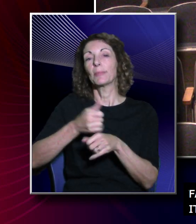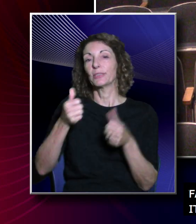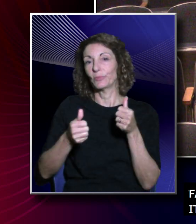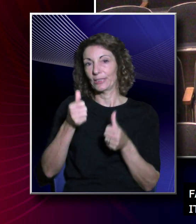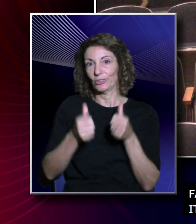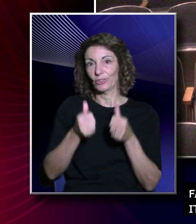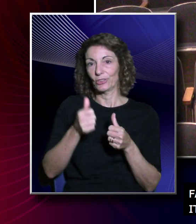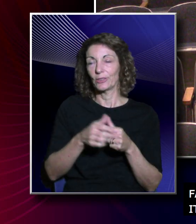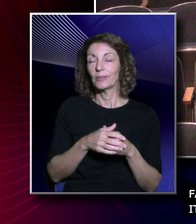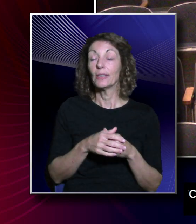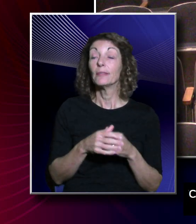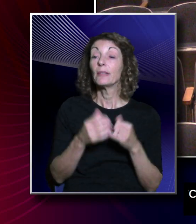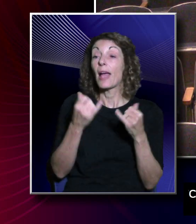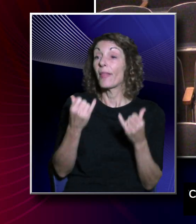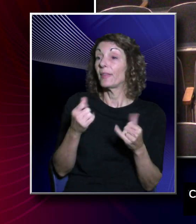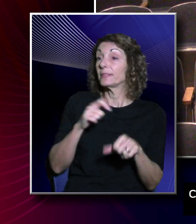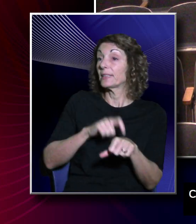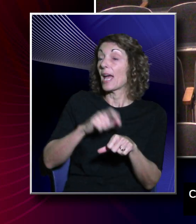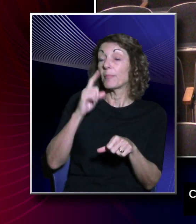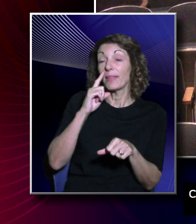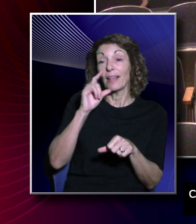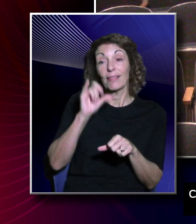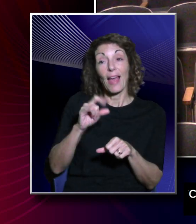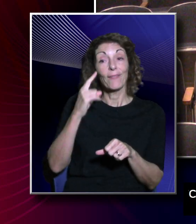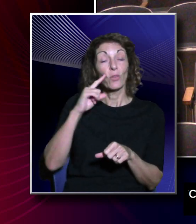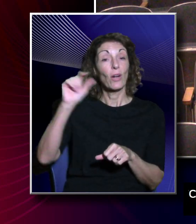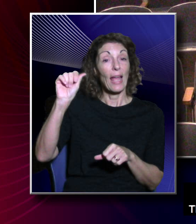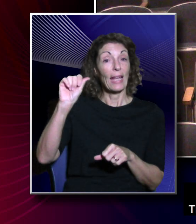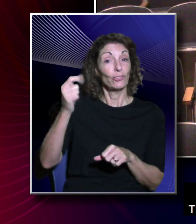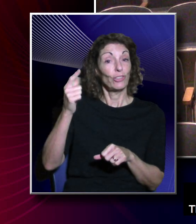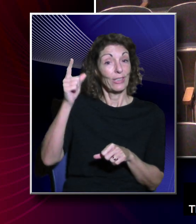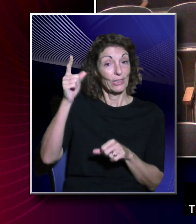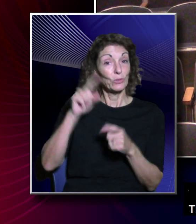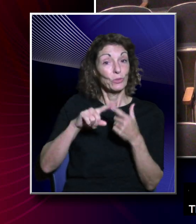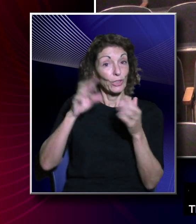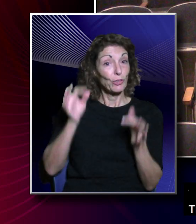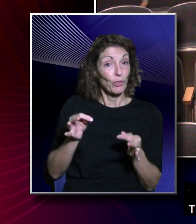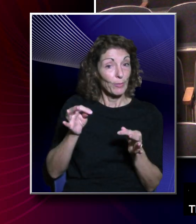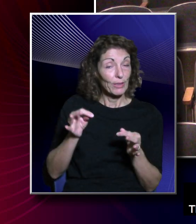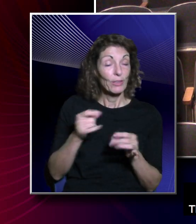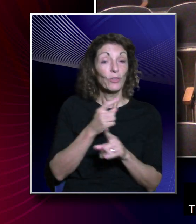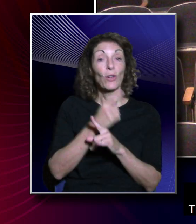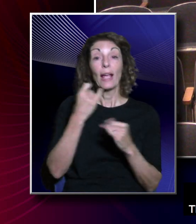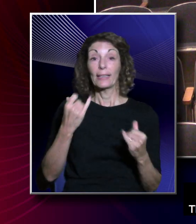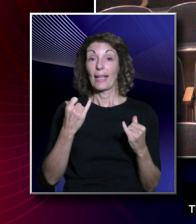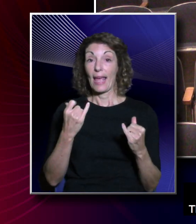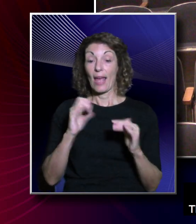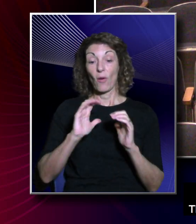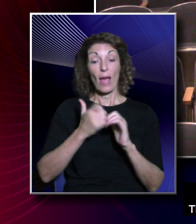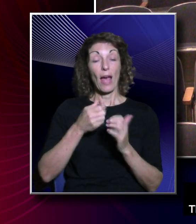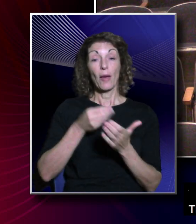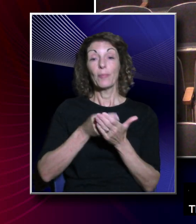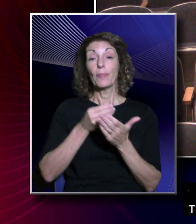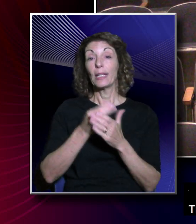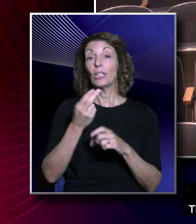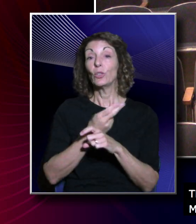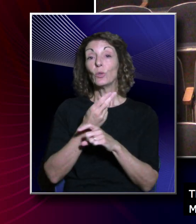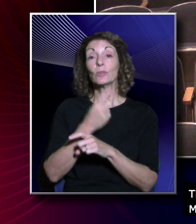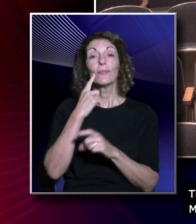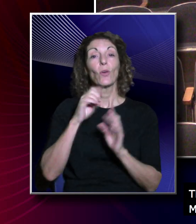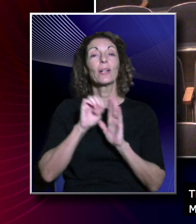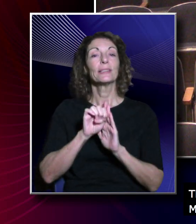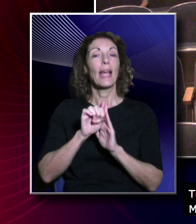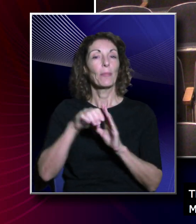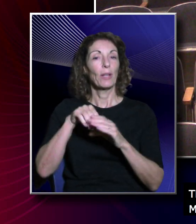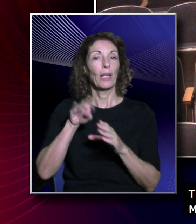At this time, I think that would be for the HE to determine. Right now, the way that the monies are used, for example, in the Burger